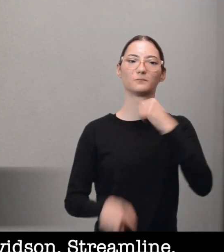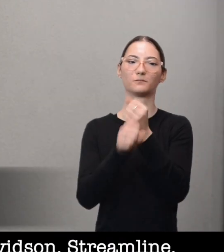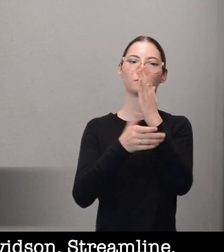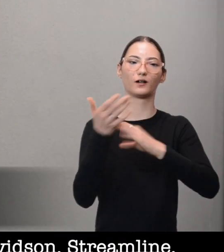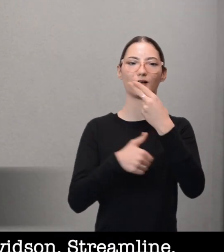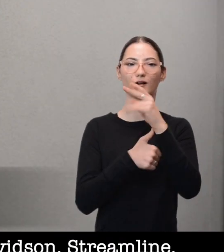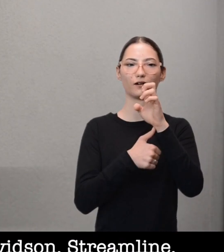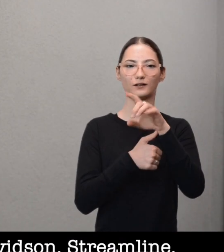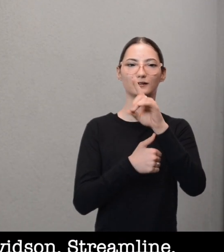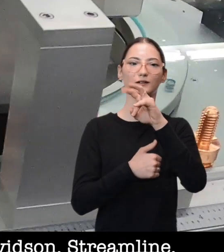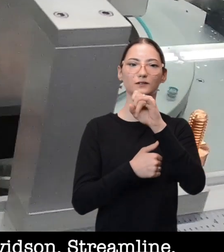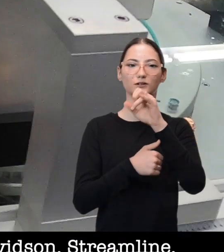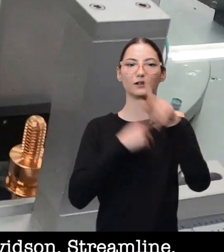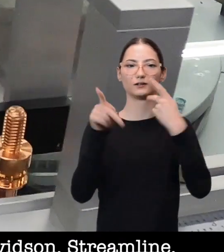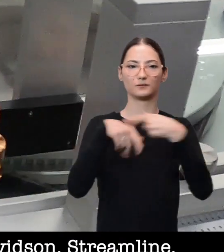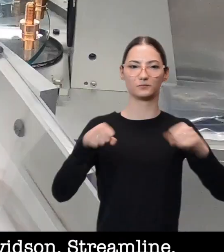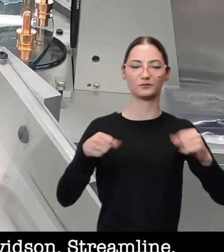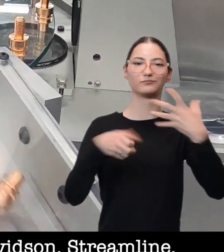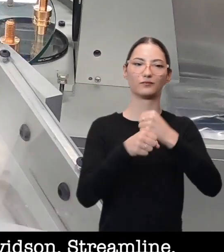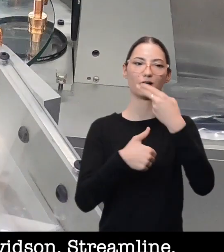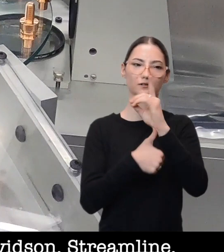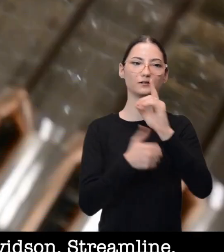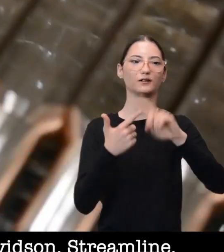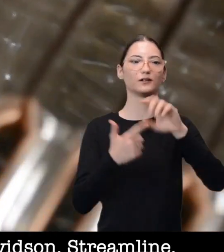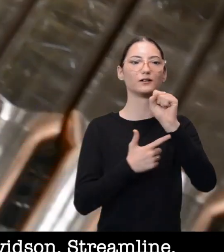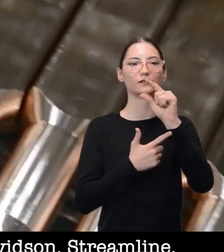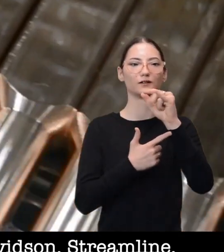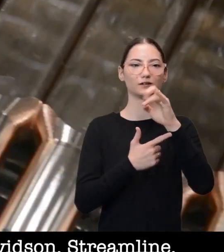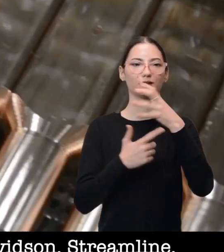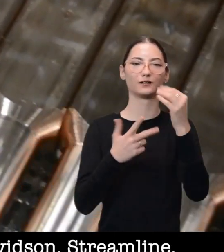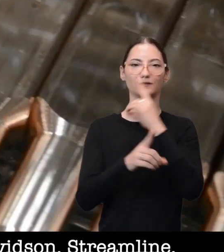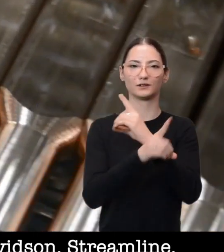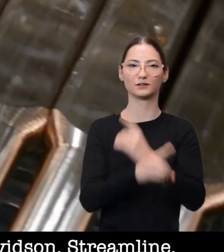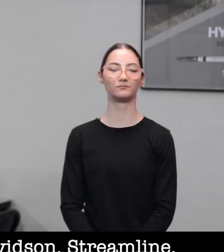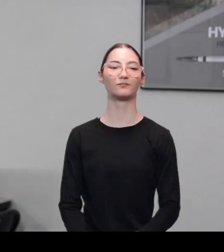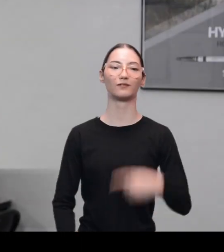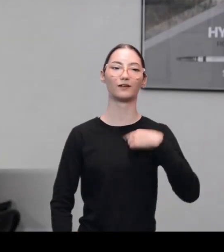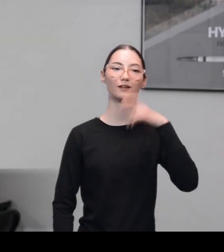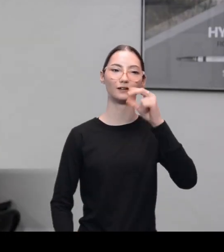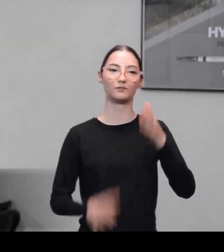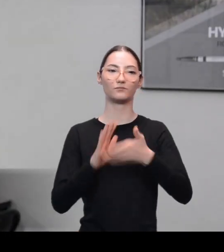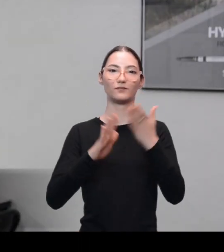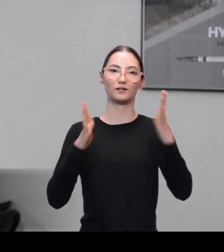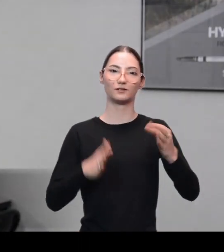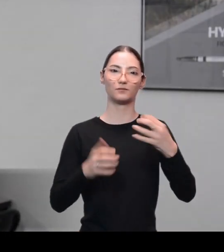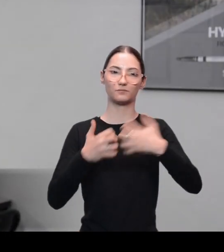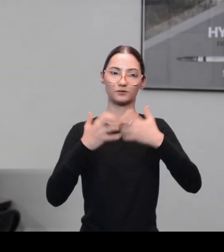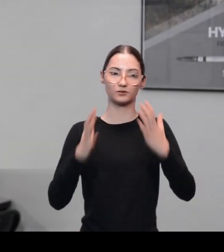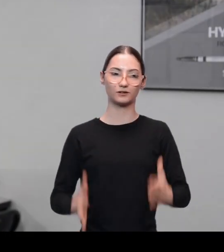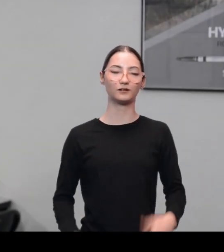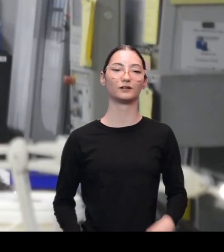we make parts for Harley Davidson, Streamlight, a couple of defense companies, a little bit of everything. I'm a CNC